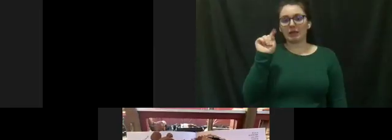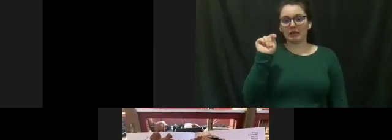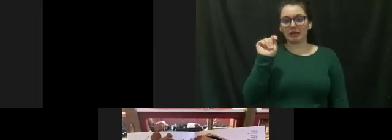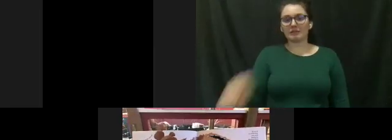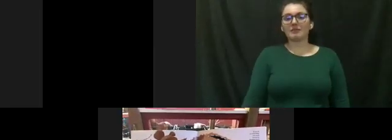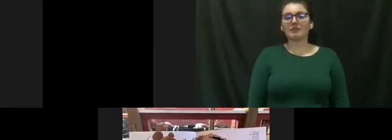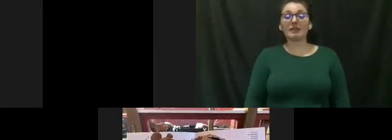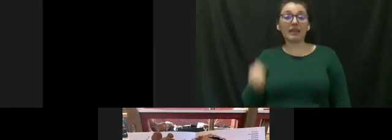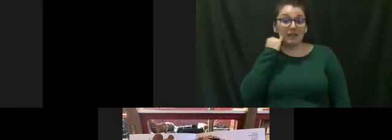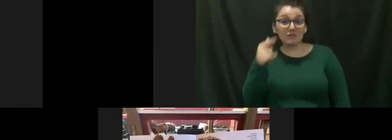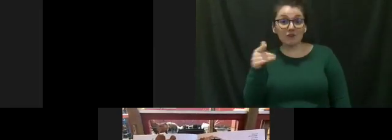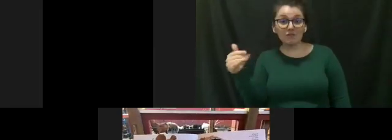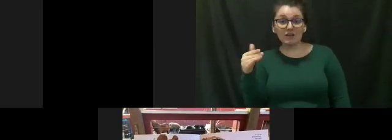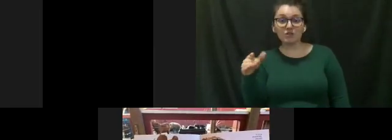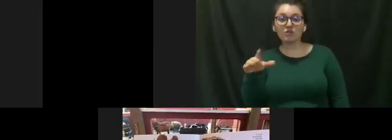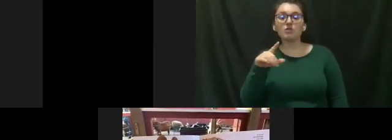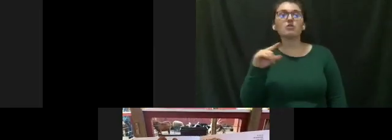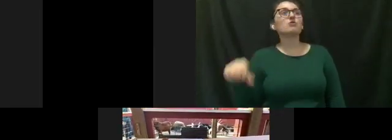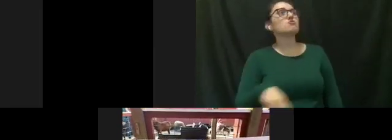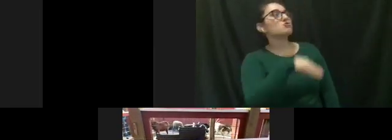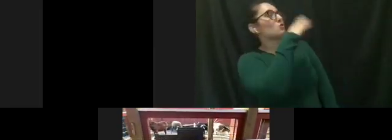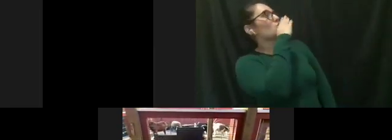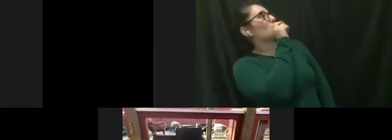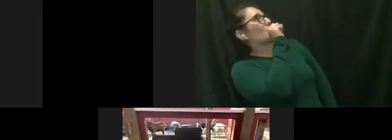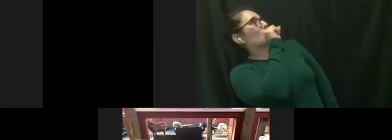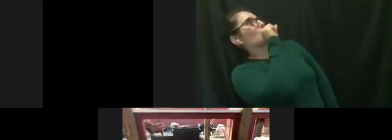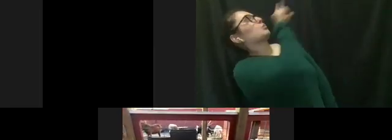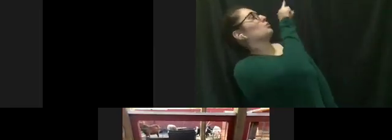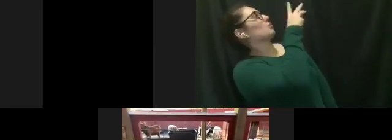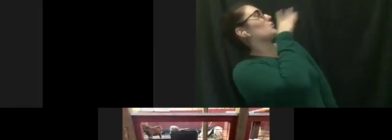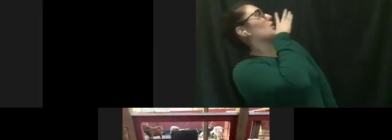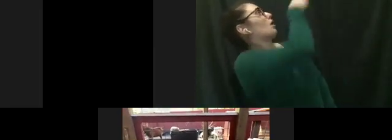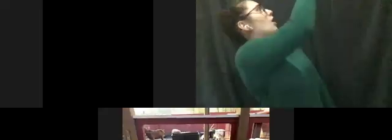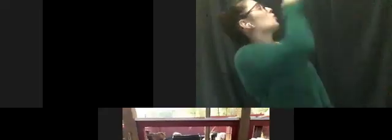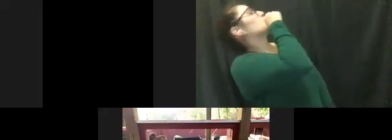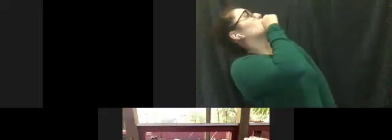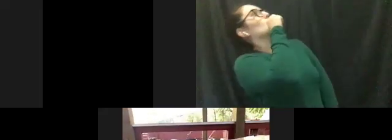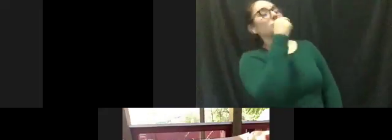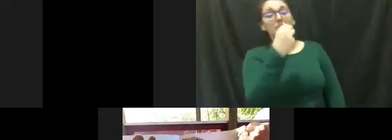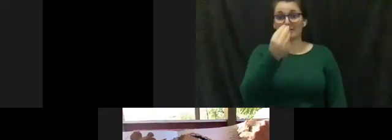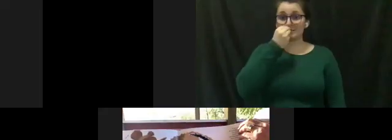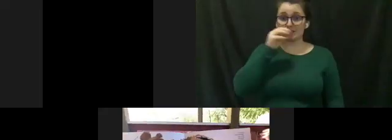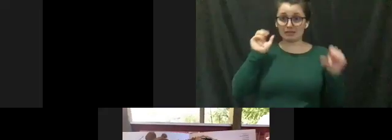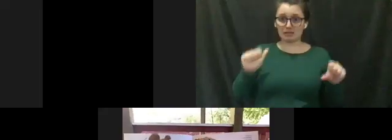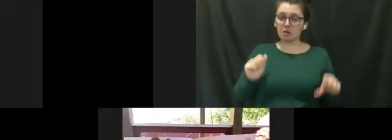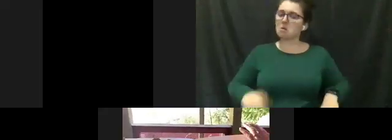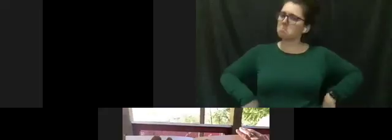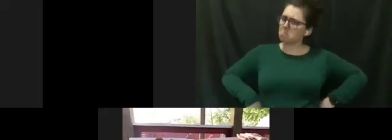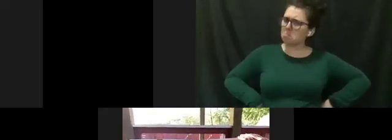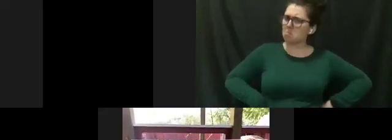insects by shooting them down with a stream of water. Now that's fun. Try that with your next meal.